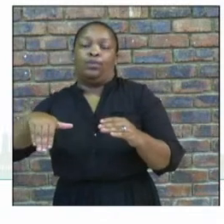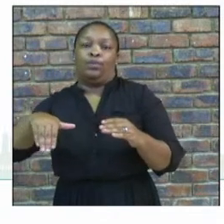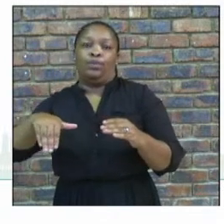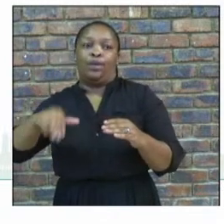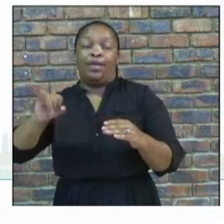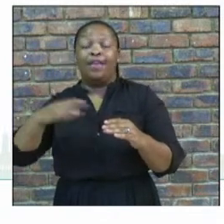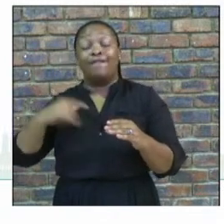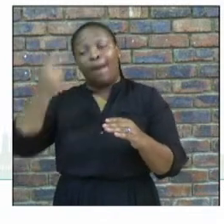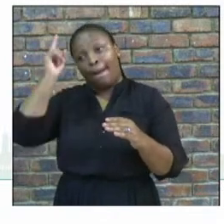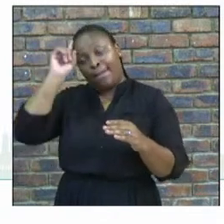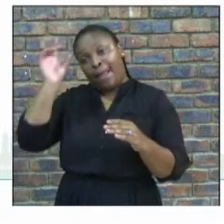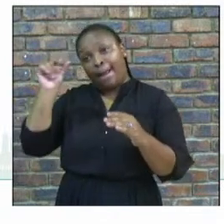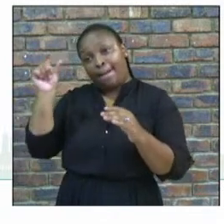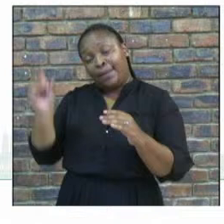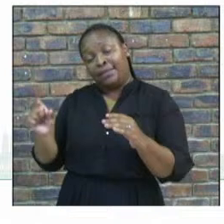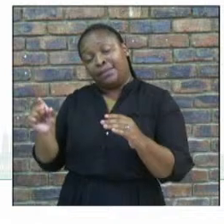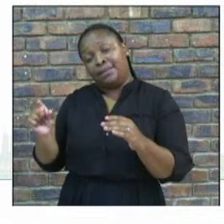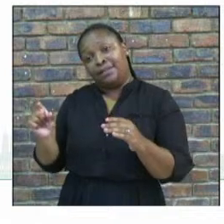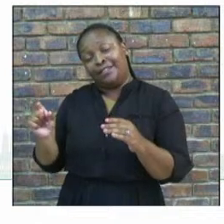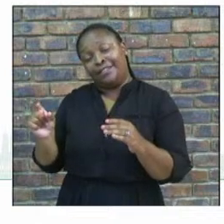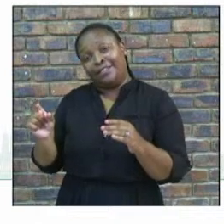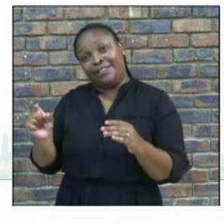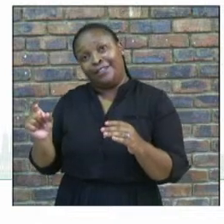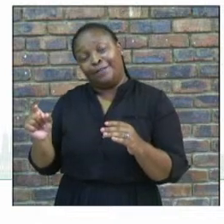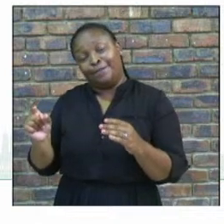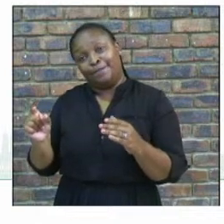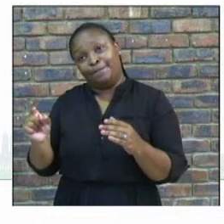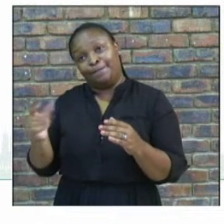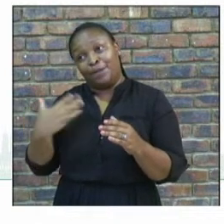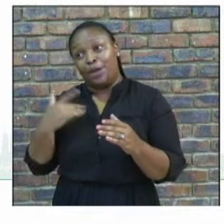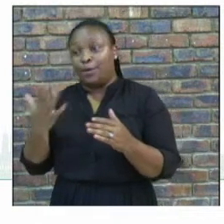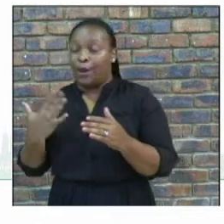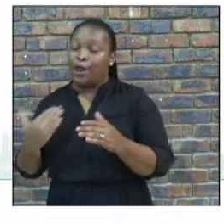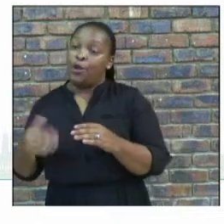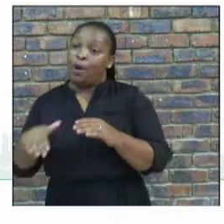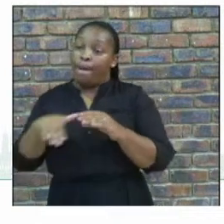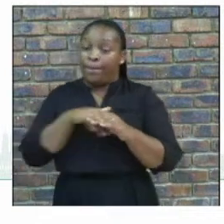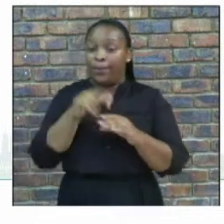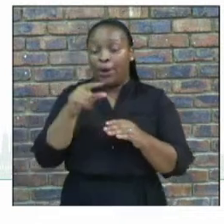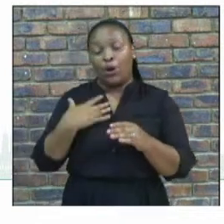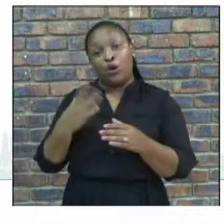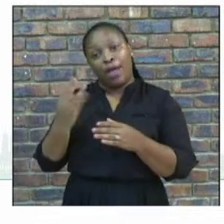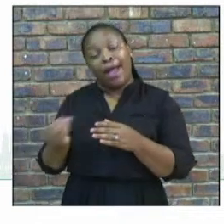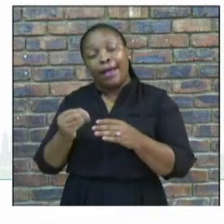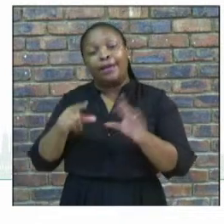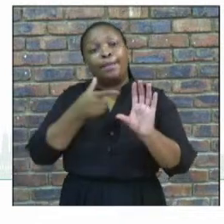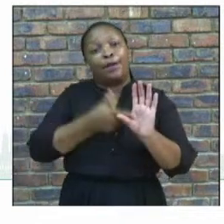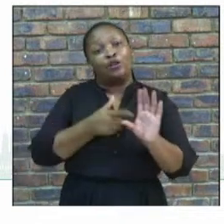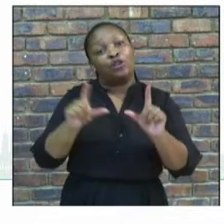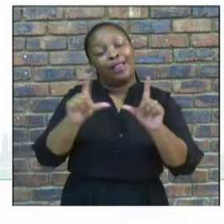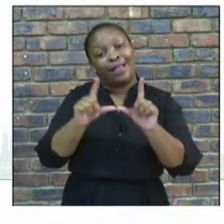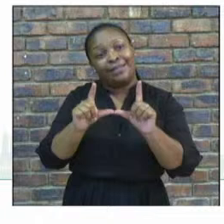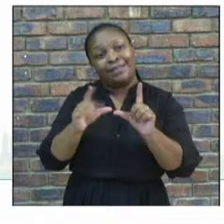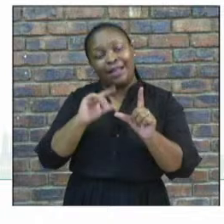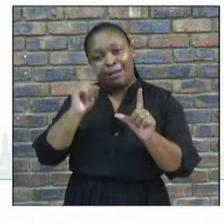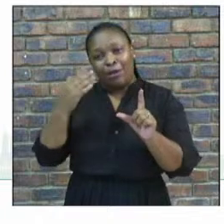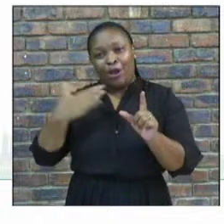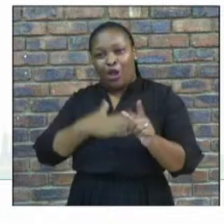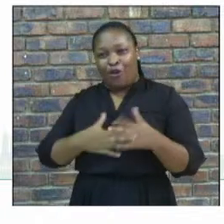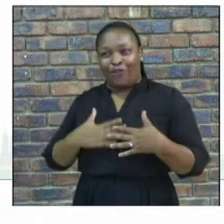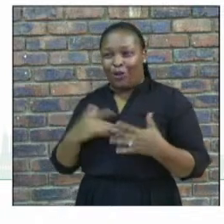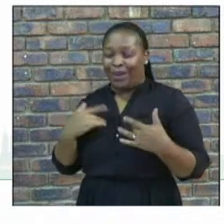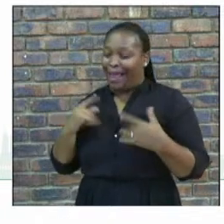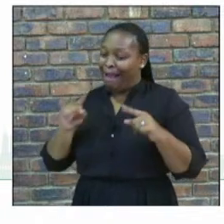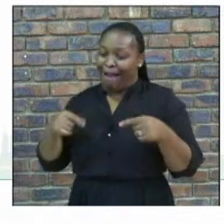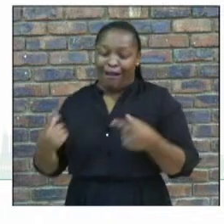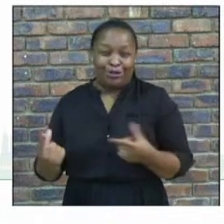a black persons who were participant in a petroleum right, they feel that they no longer want to